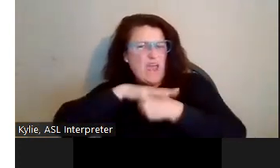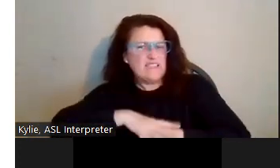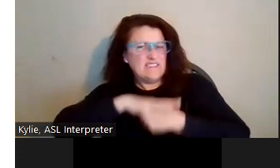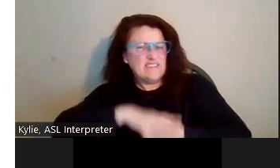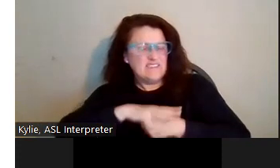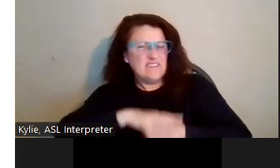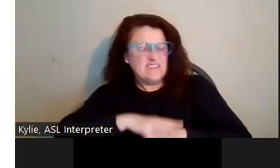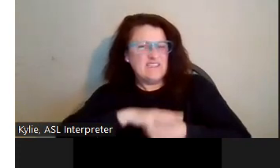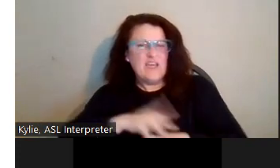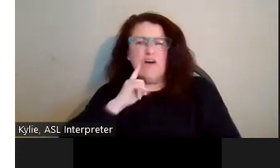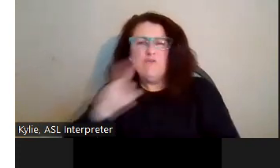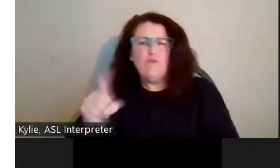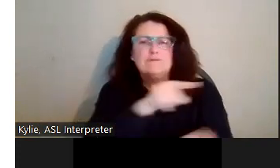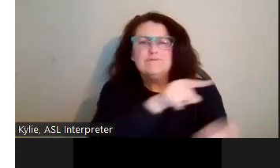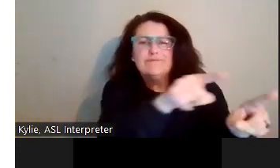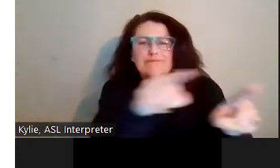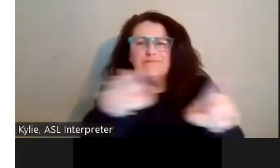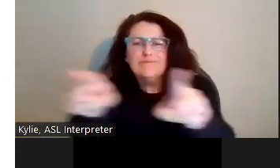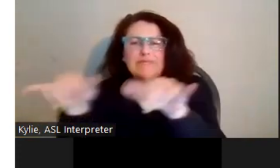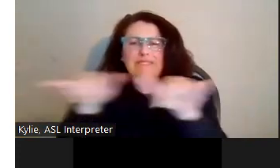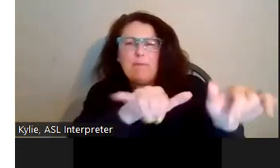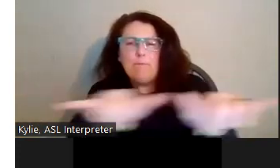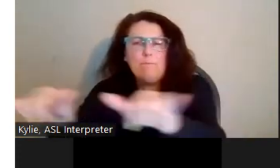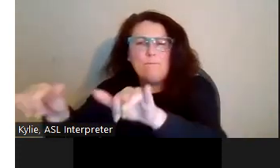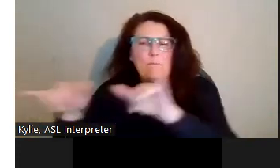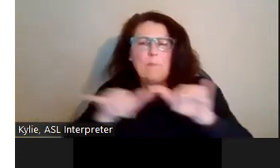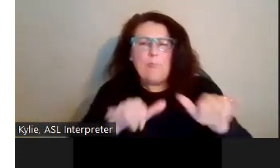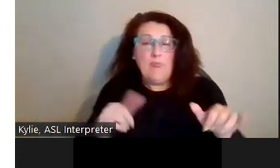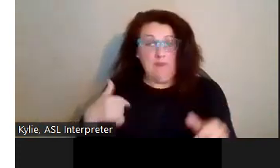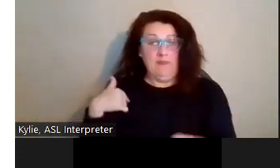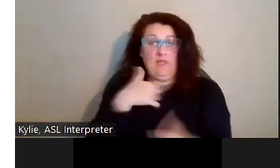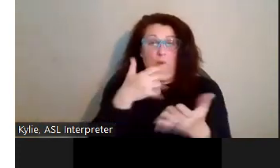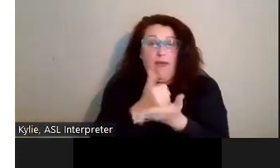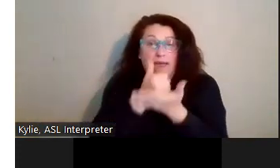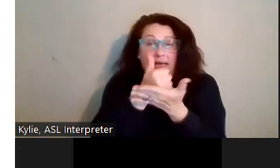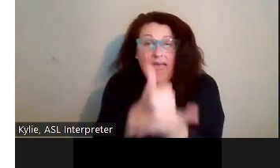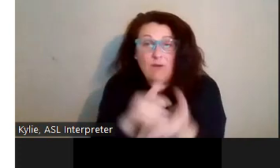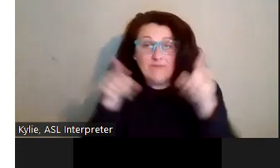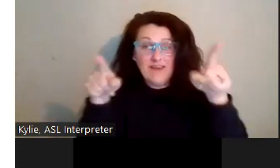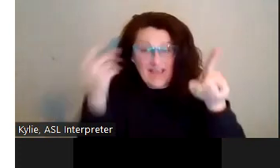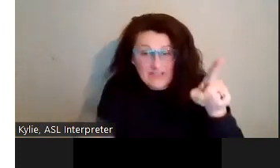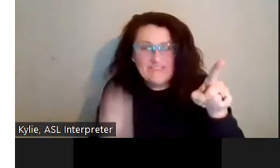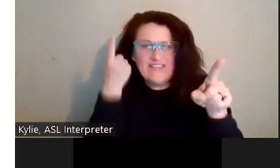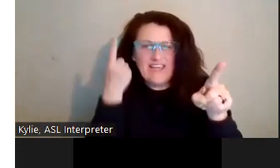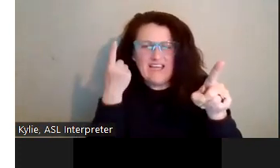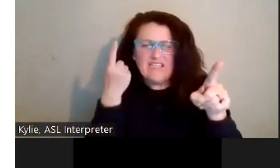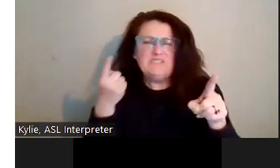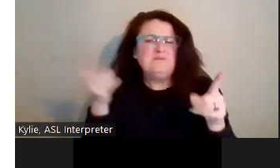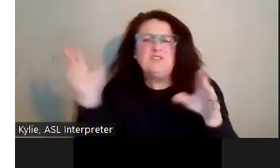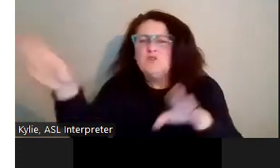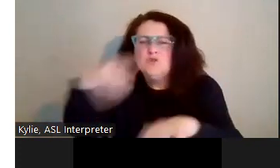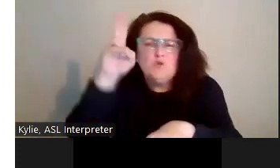the case for anybody that has a job. And we want to help NextGeners understand that and be able